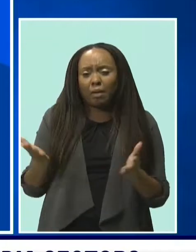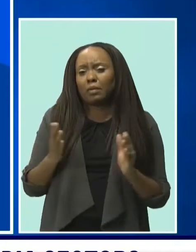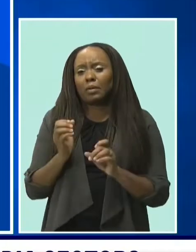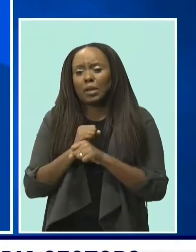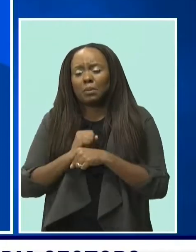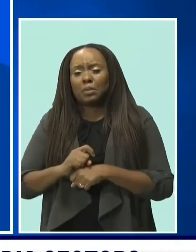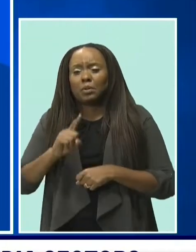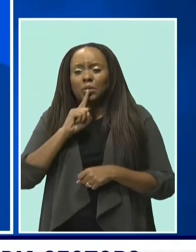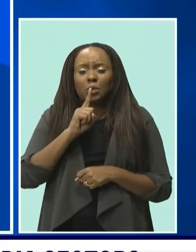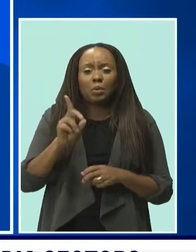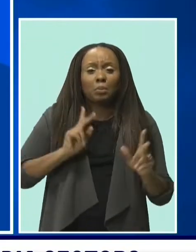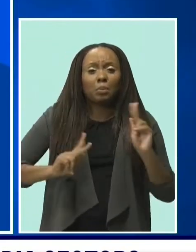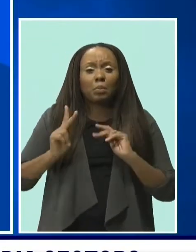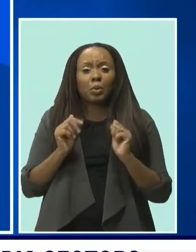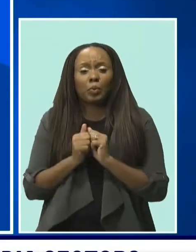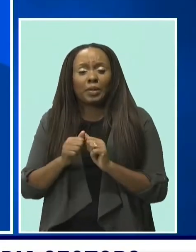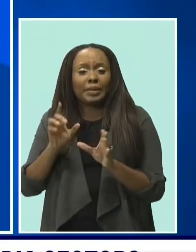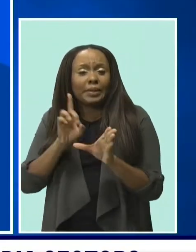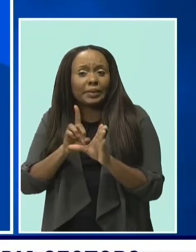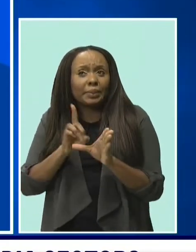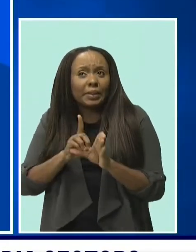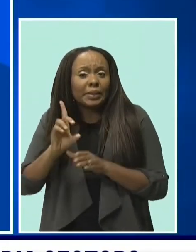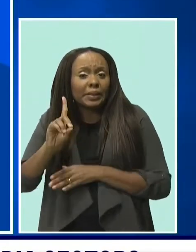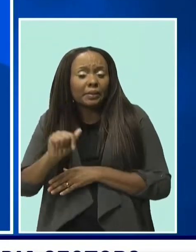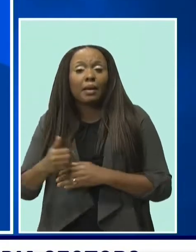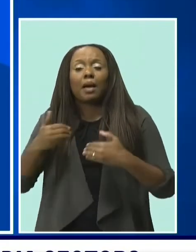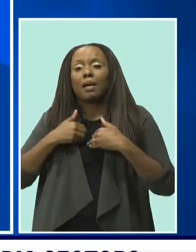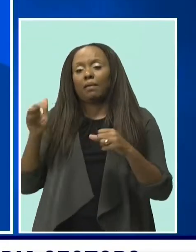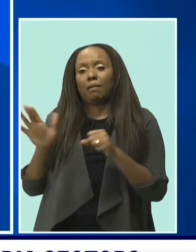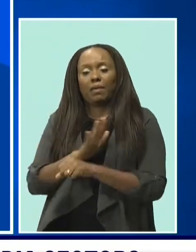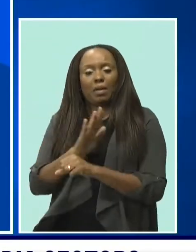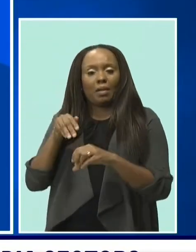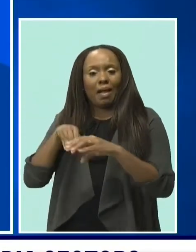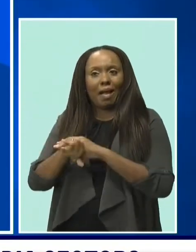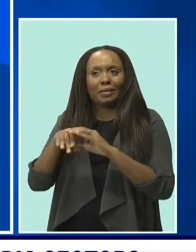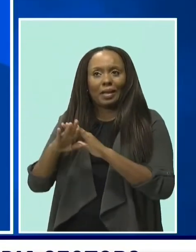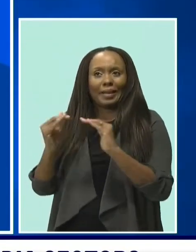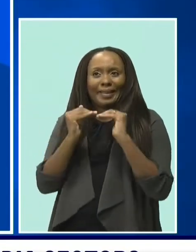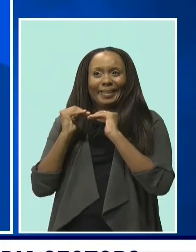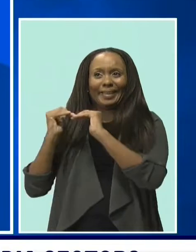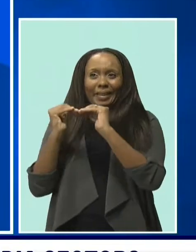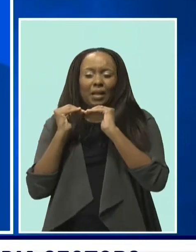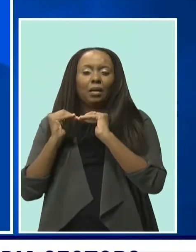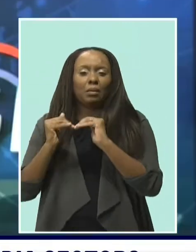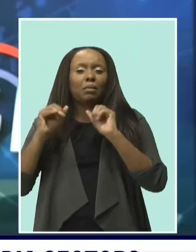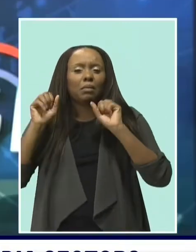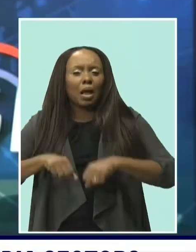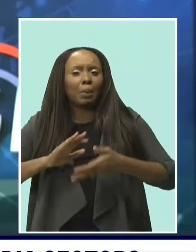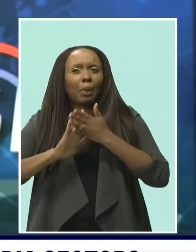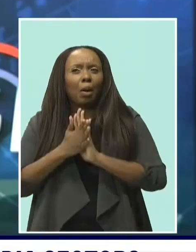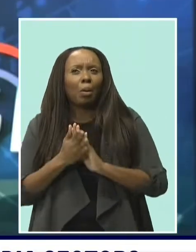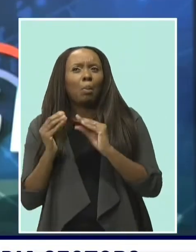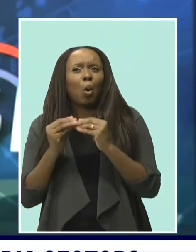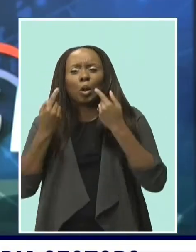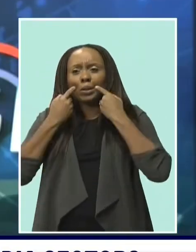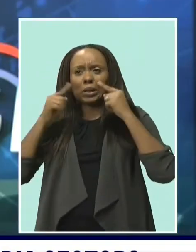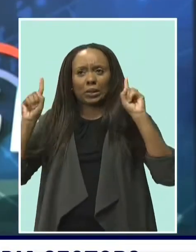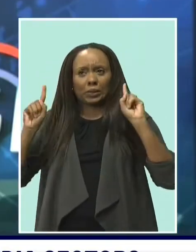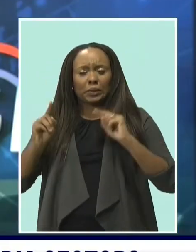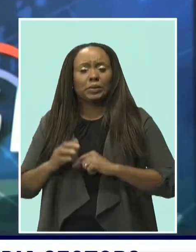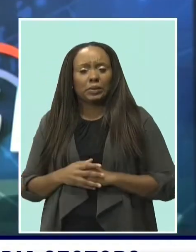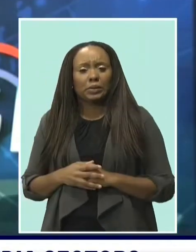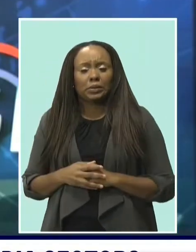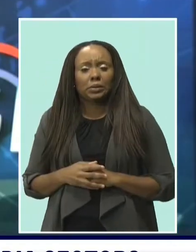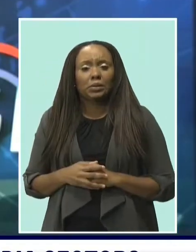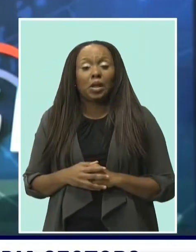that people with disabilities have full access equally to the digital space to flourish. Ms. Mottley also